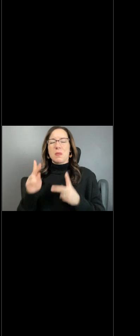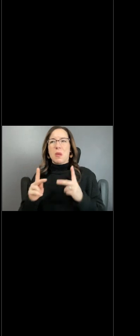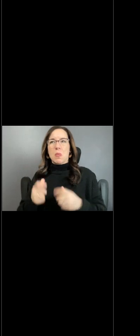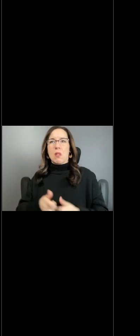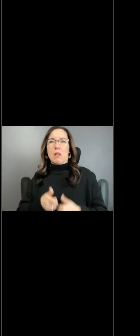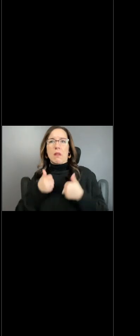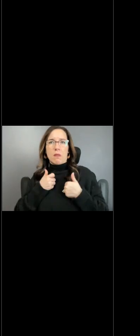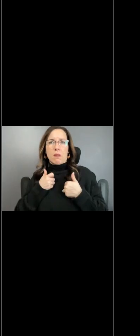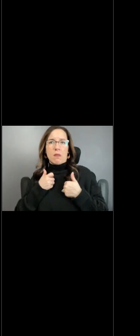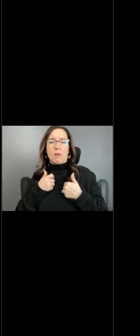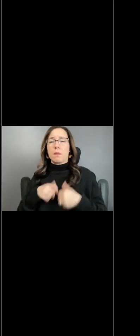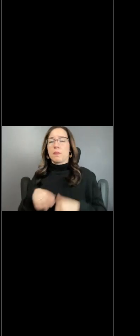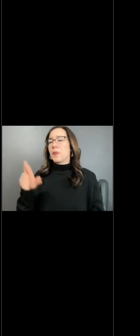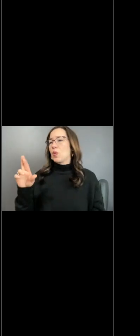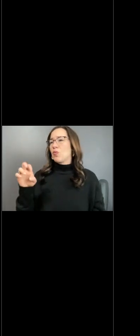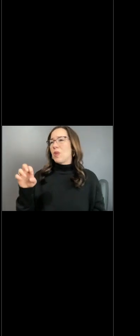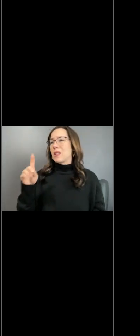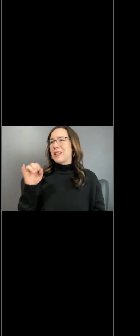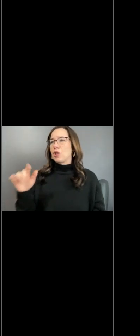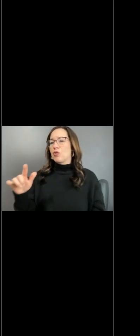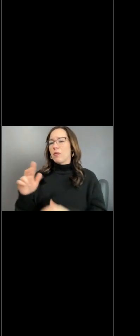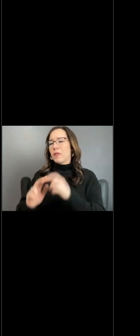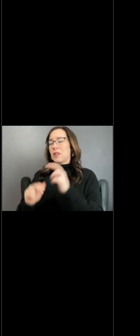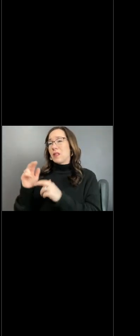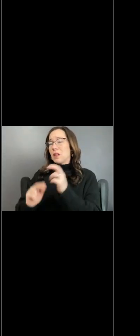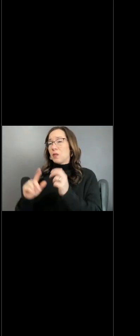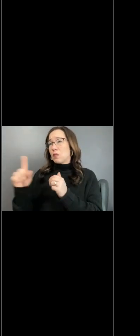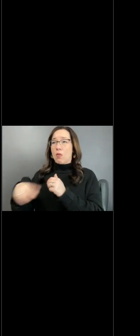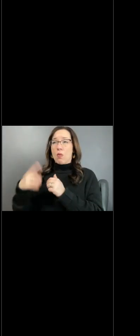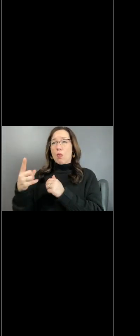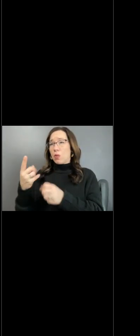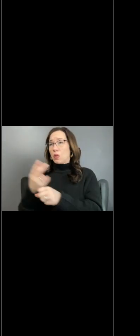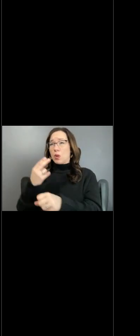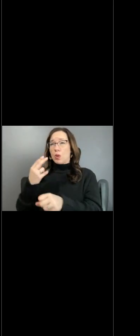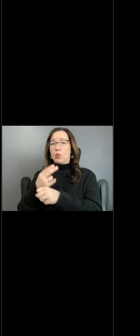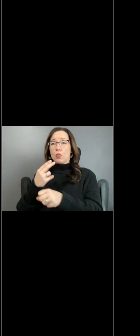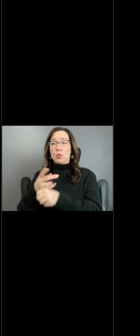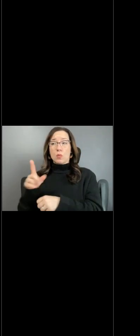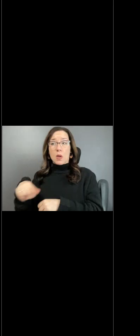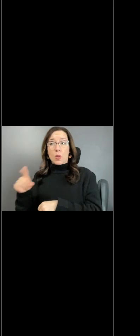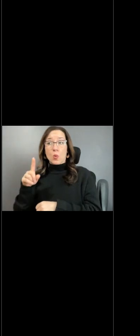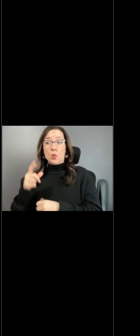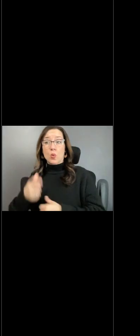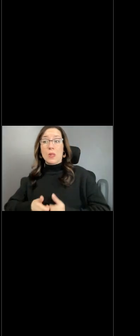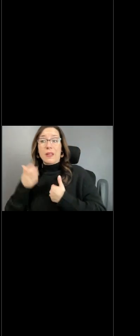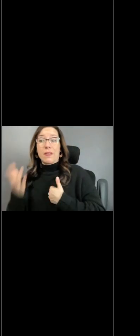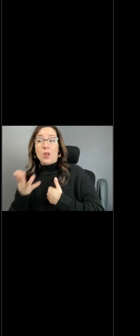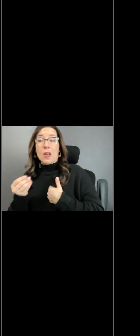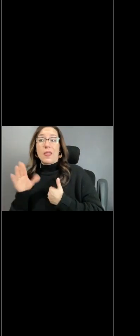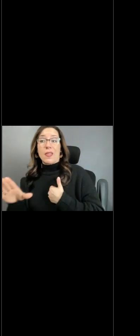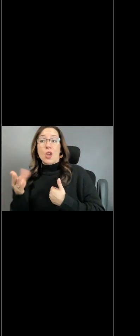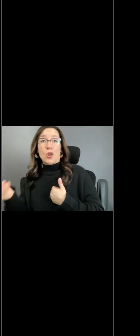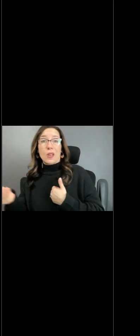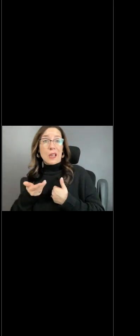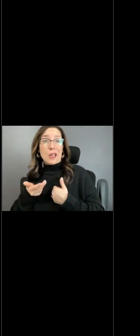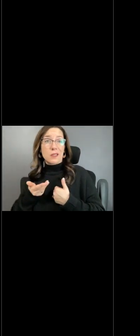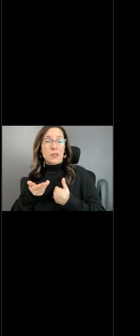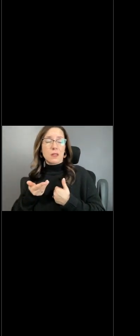fact, residential facilities only used by residents and their guests are